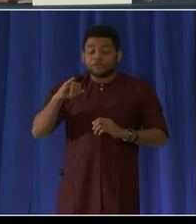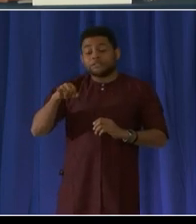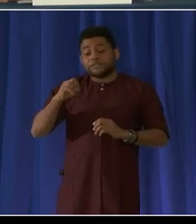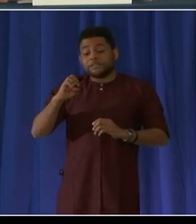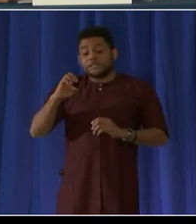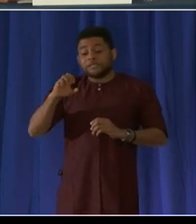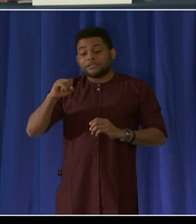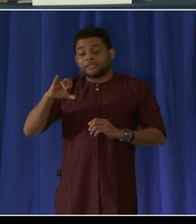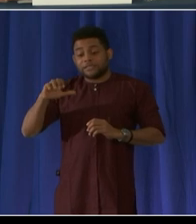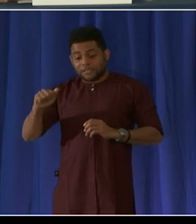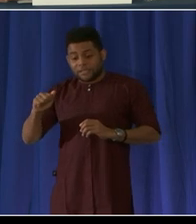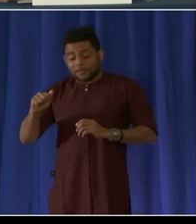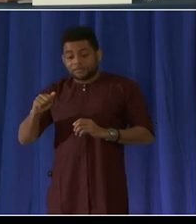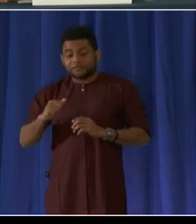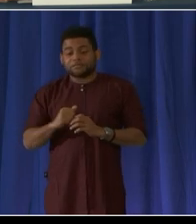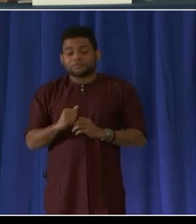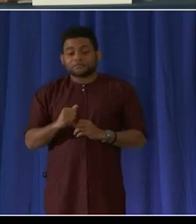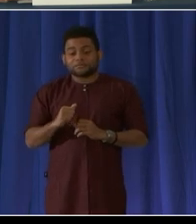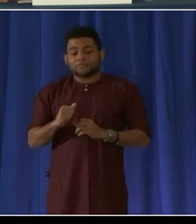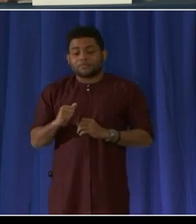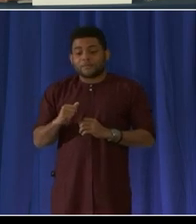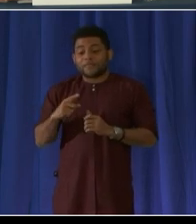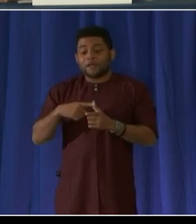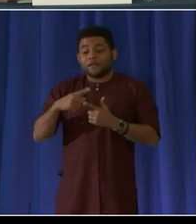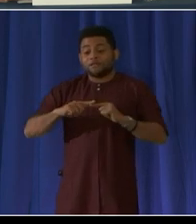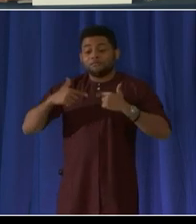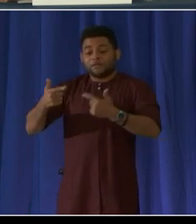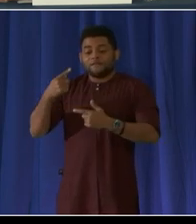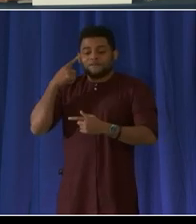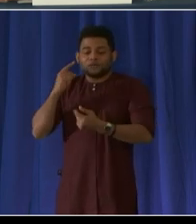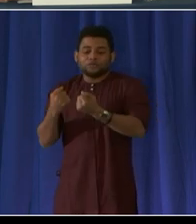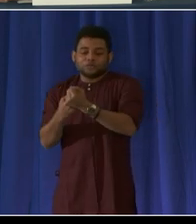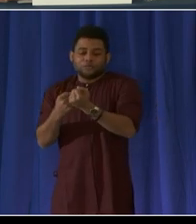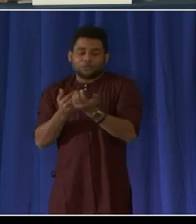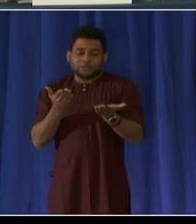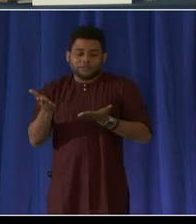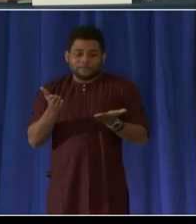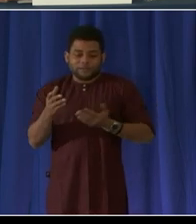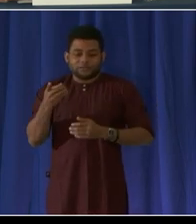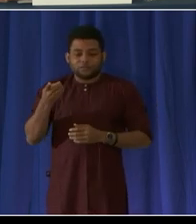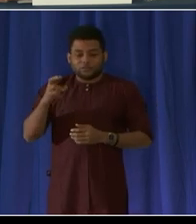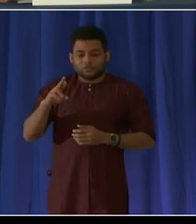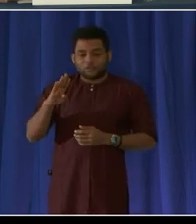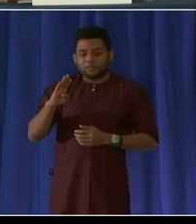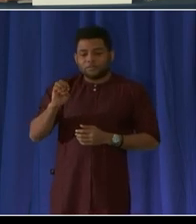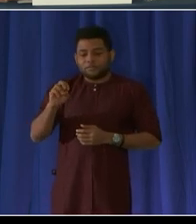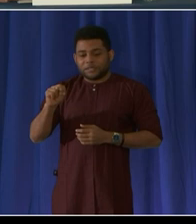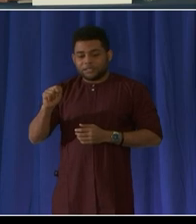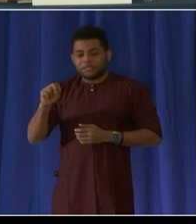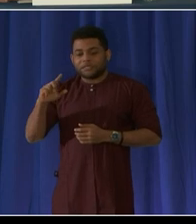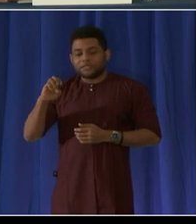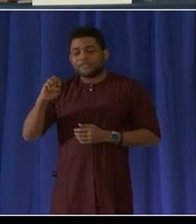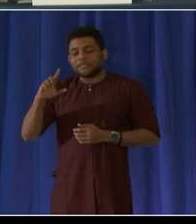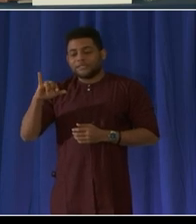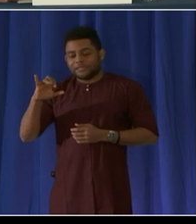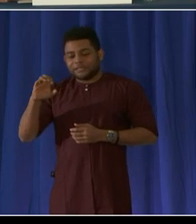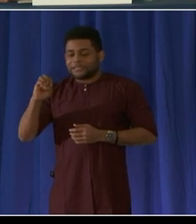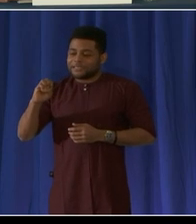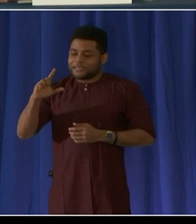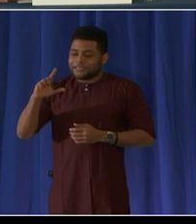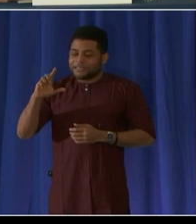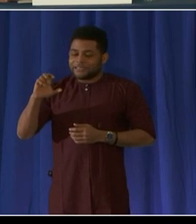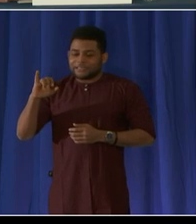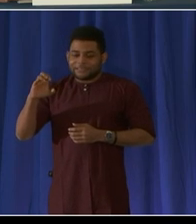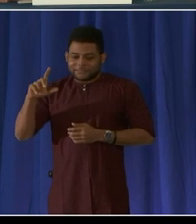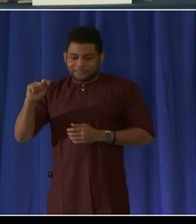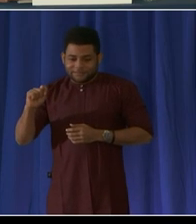Jennings, and then we also have our leader for student support services, Dr. Bryn Elliott. They will be joining me this